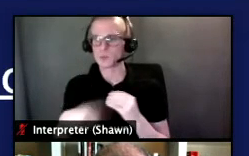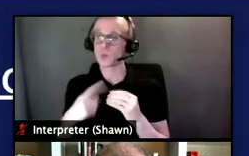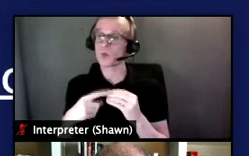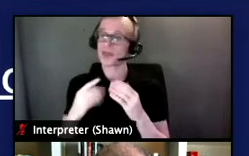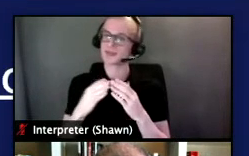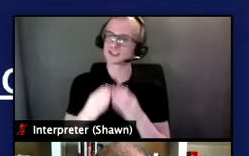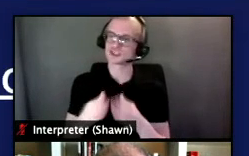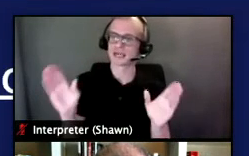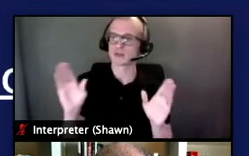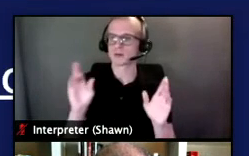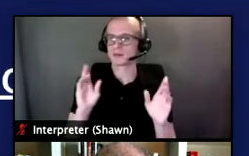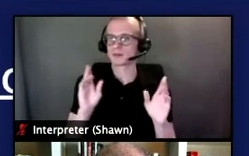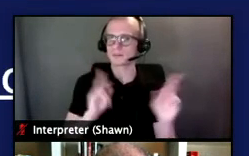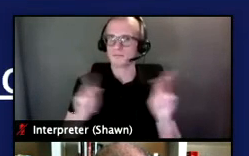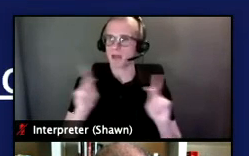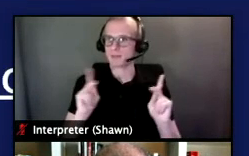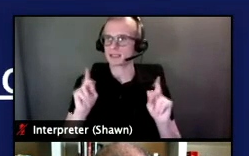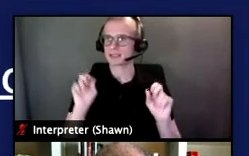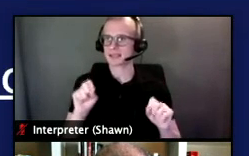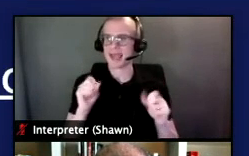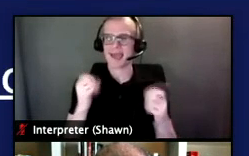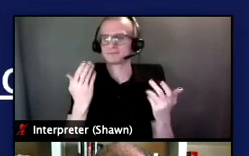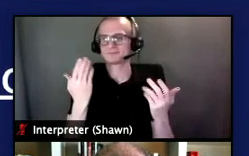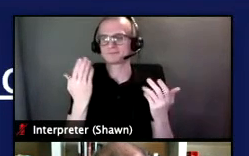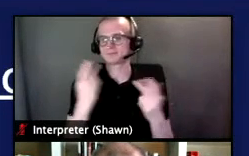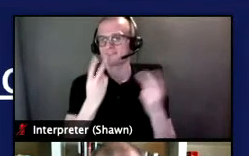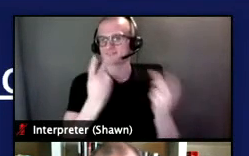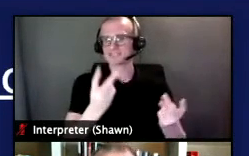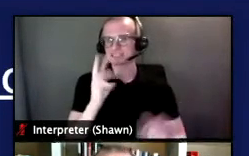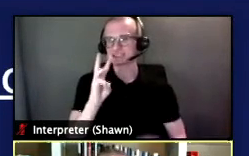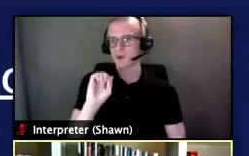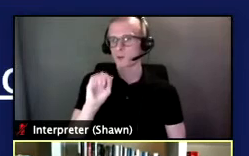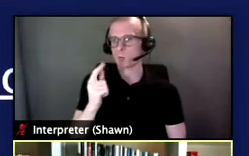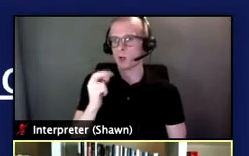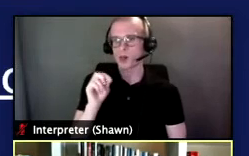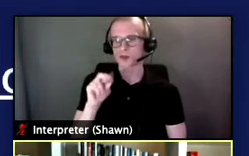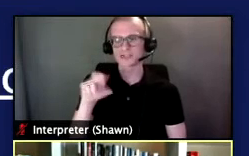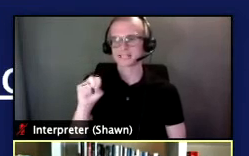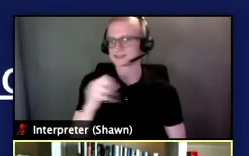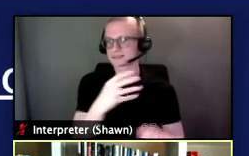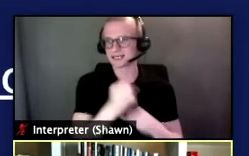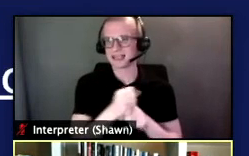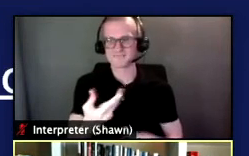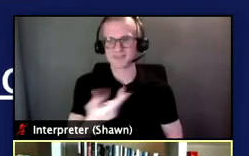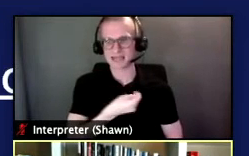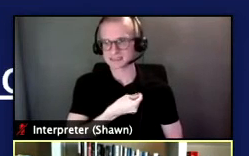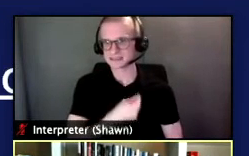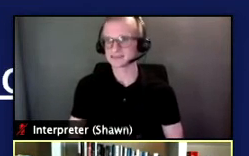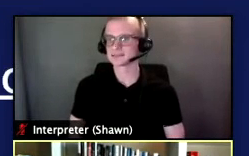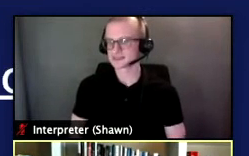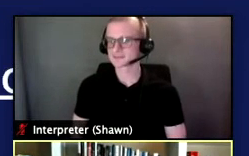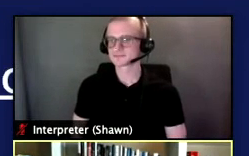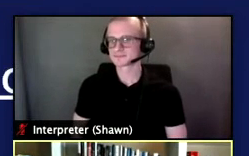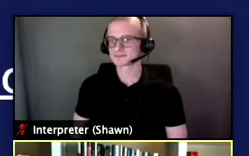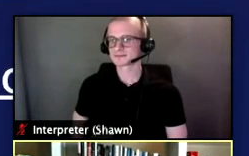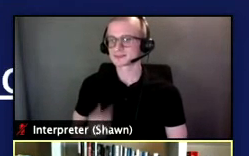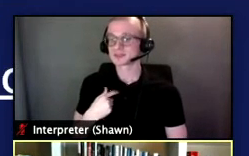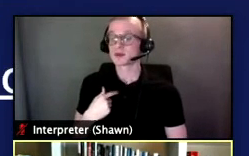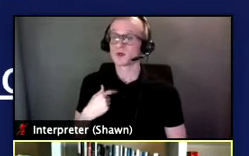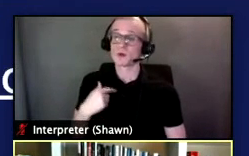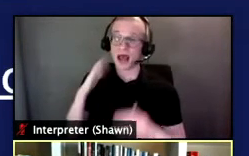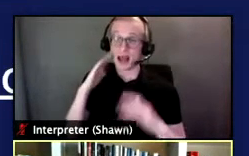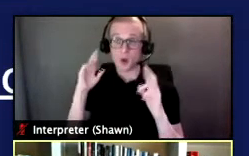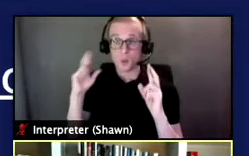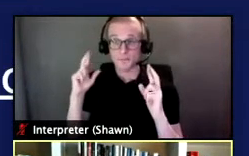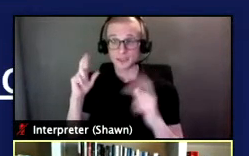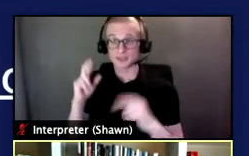local Walgreens and get vaccinated? You know, I'm hopeful that based on what we know today, that it